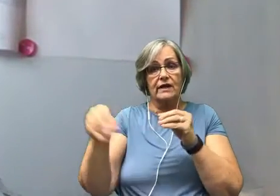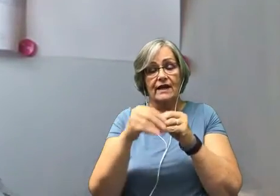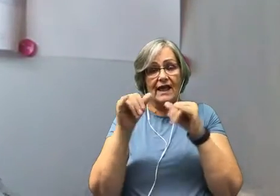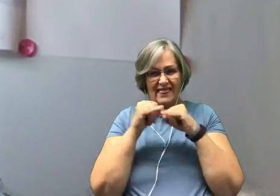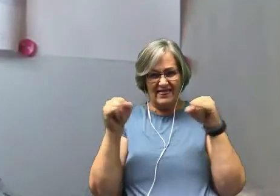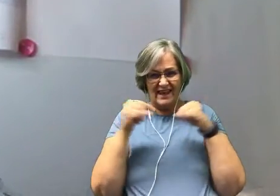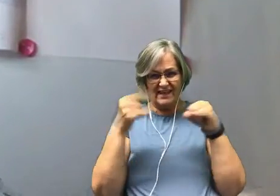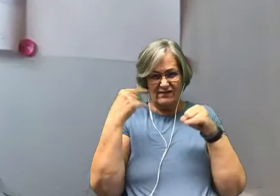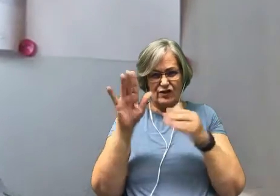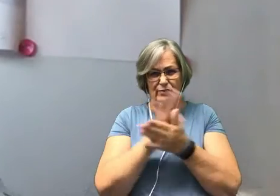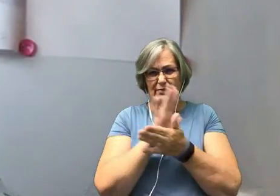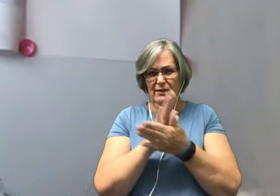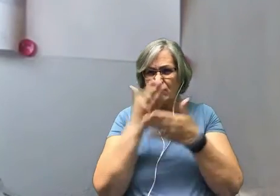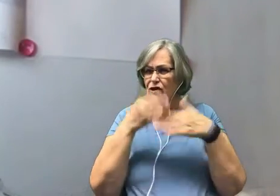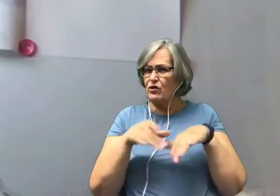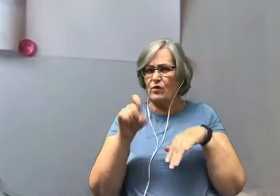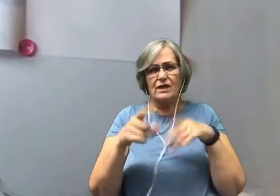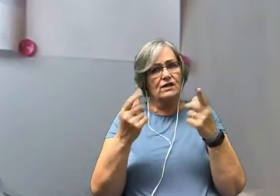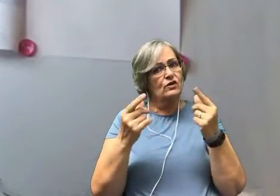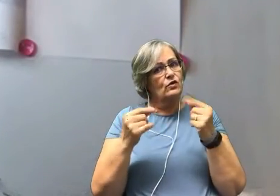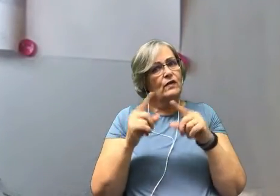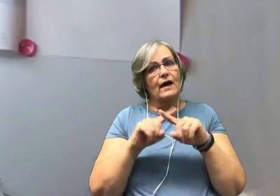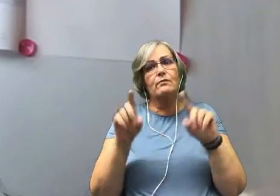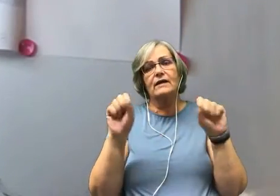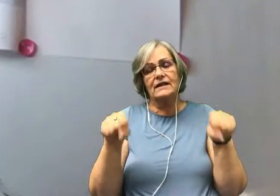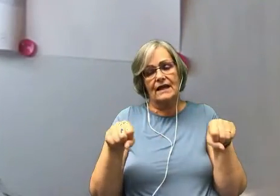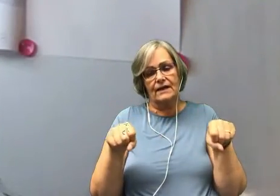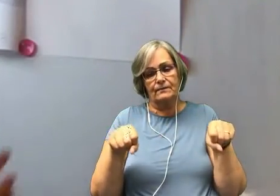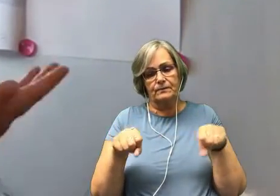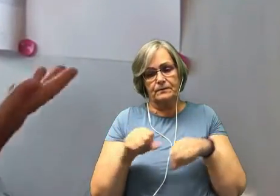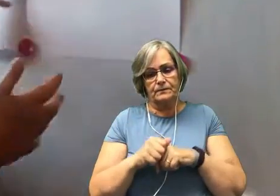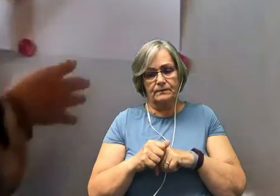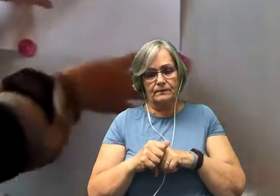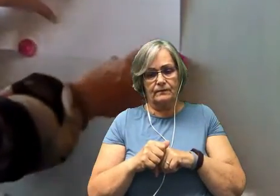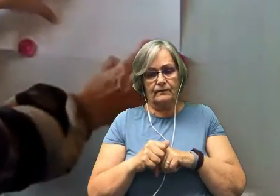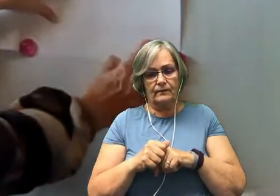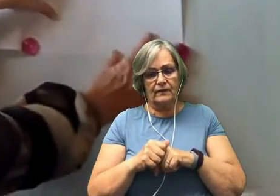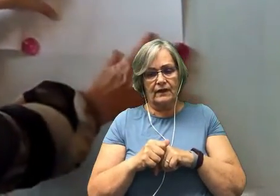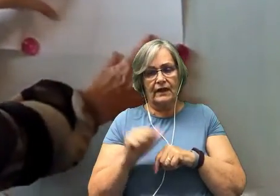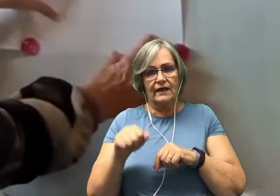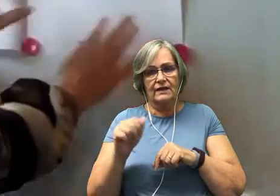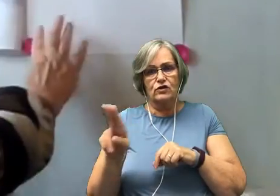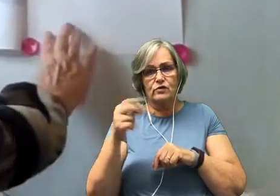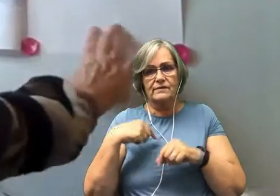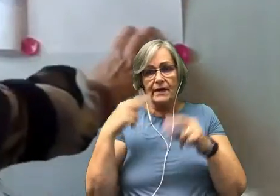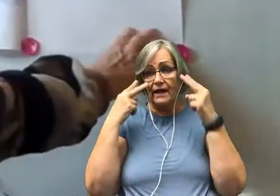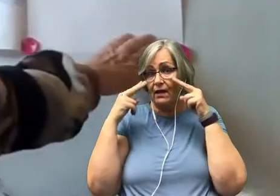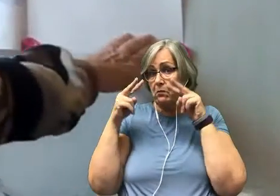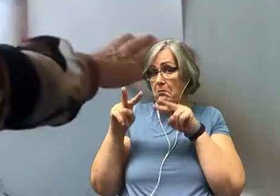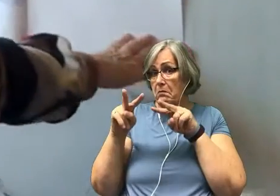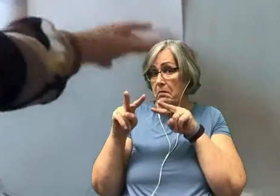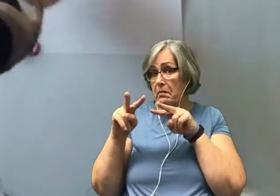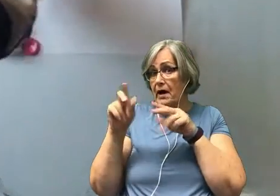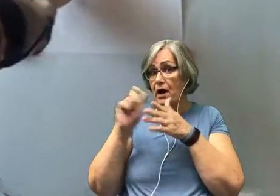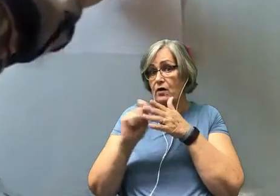and girls, you can add lines to your paper, but you don't have to, okay? I can also just kind of use my